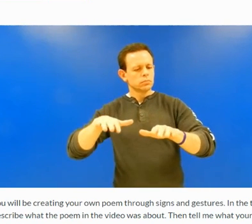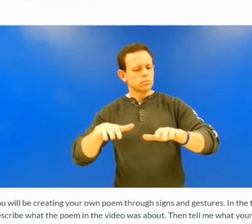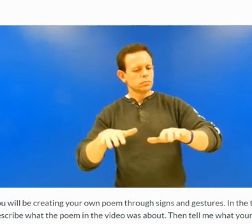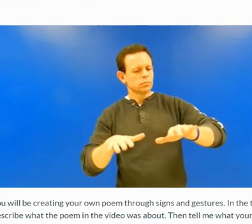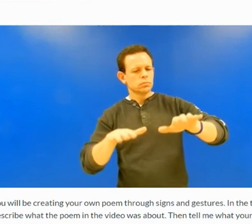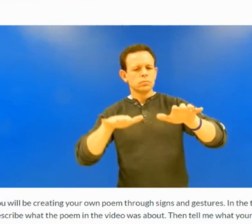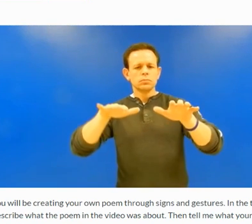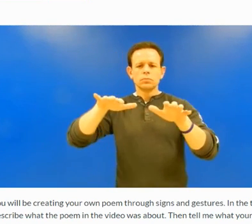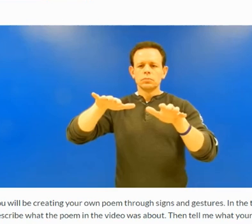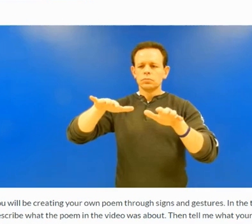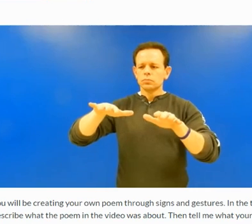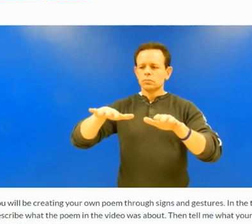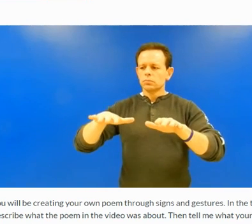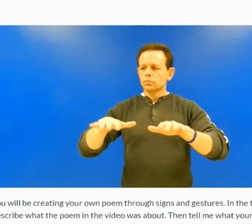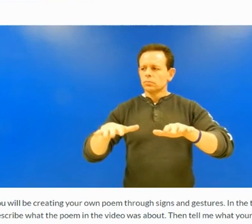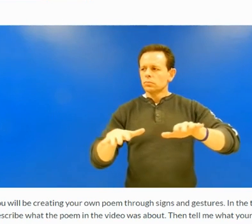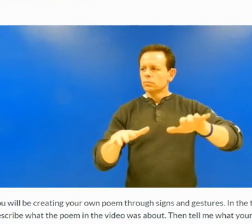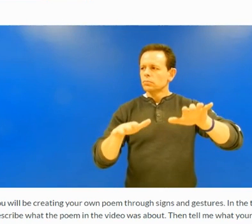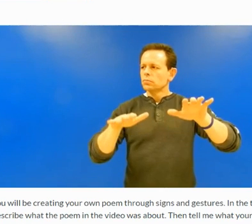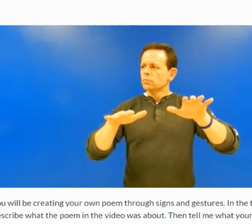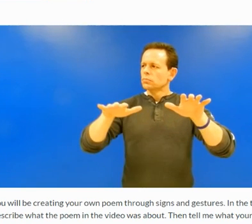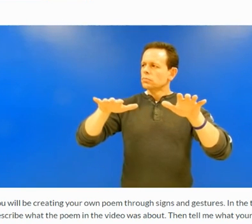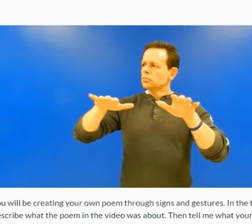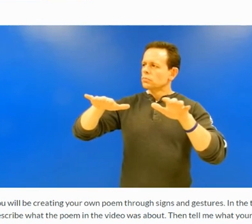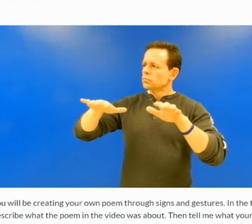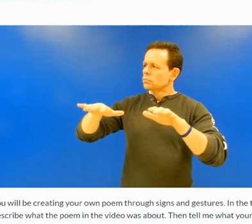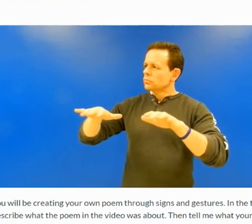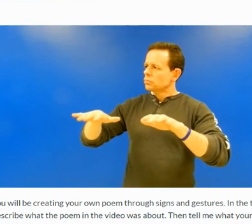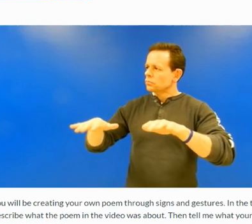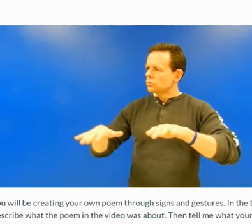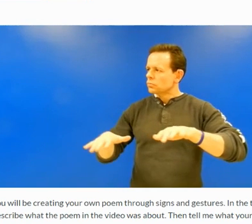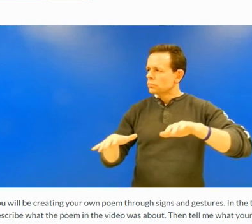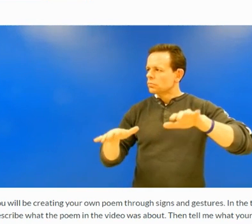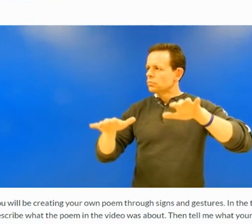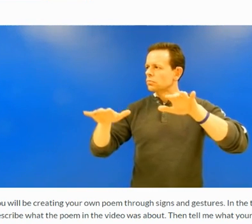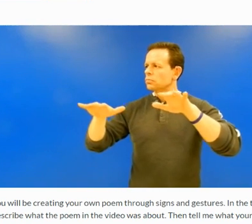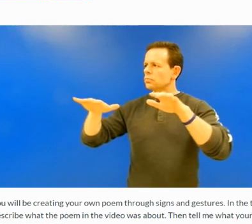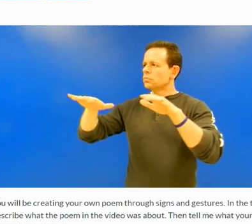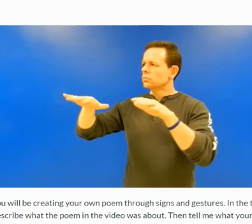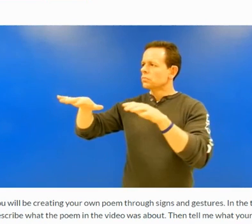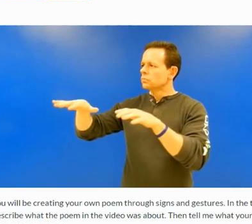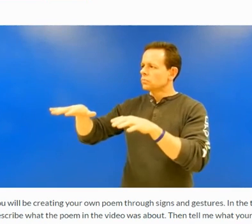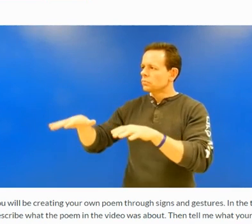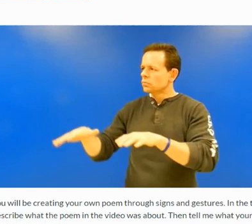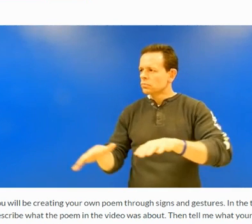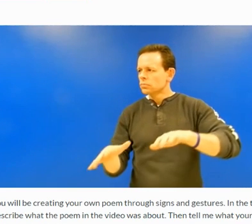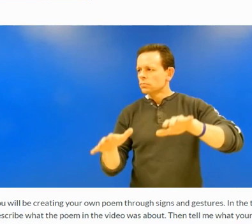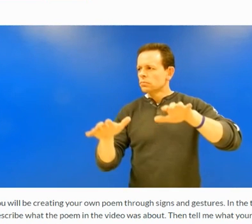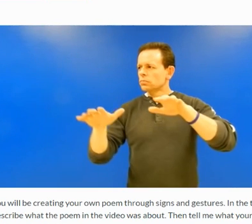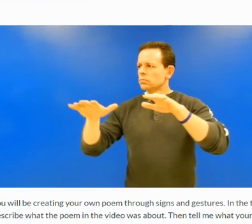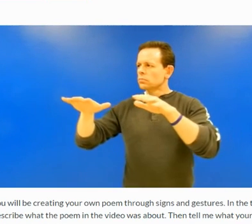repetition was to show some rhyme in the poetry there.